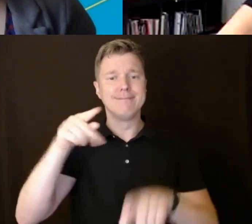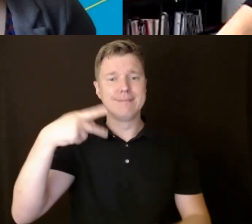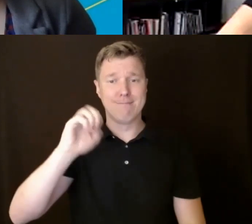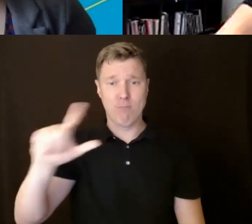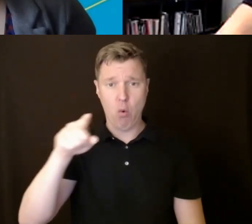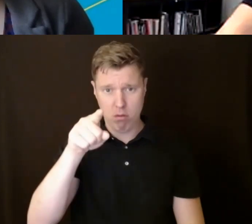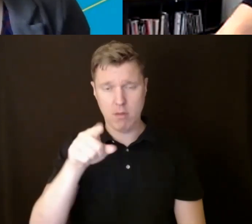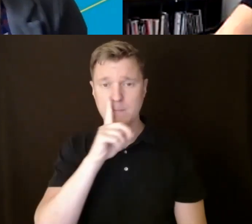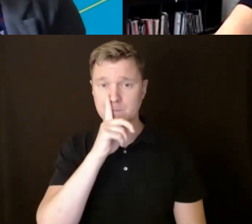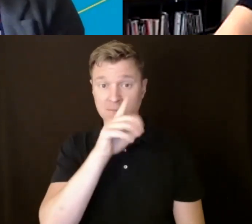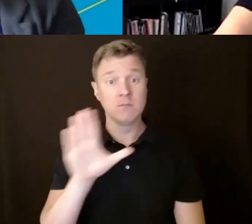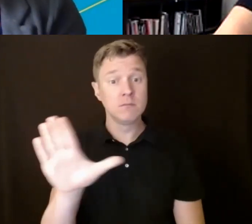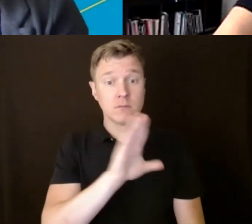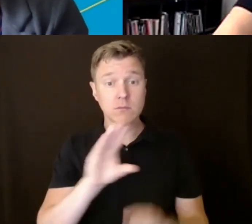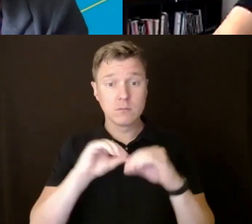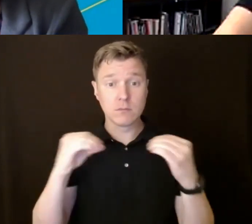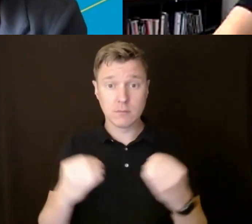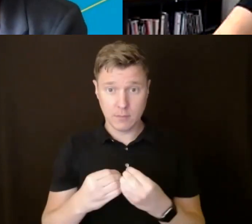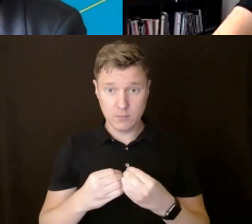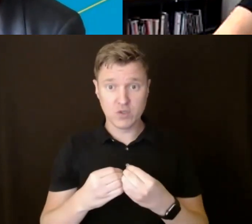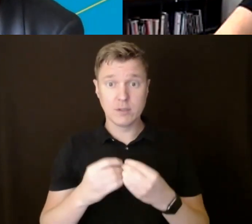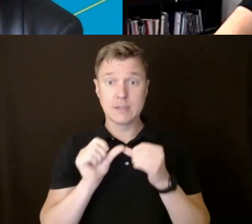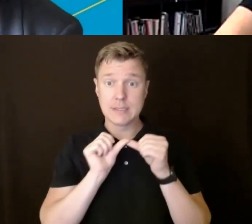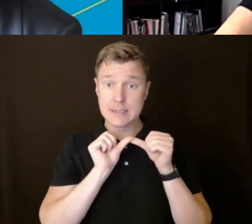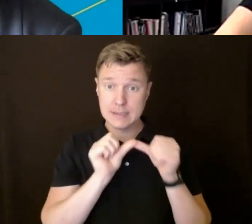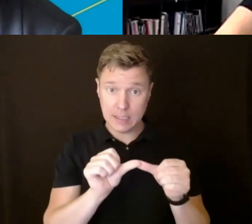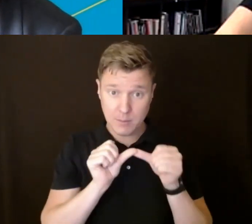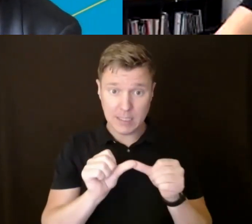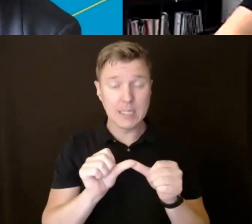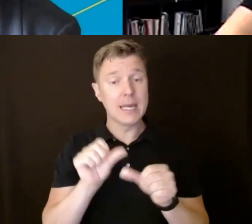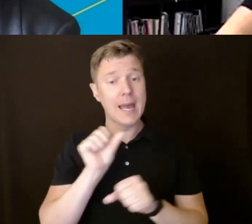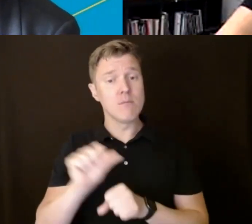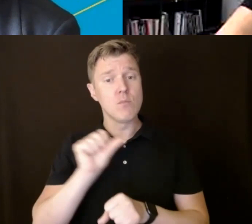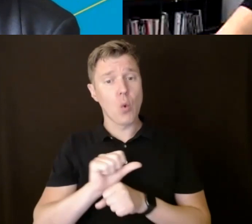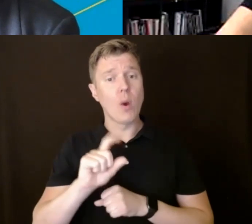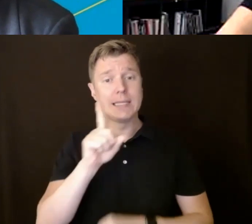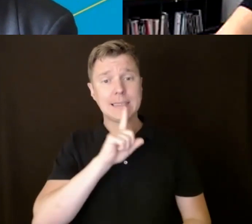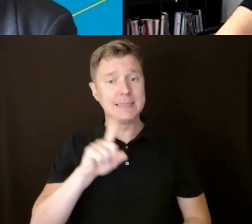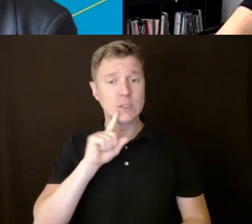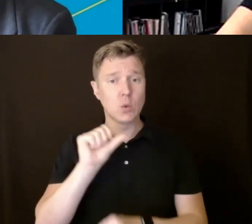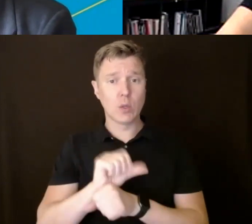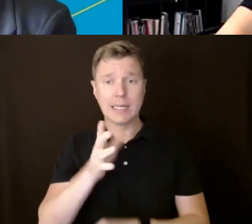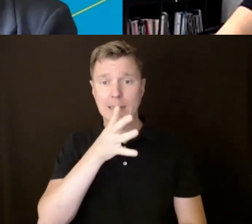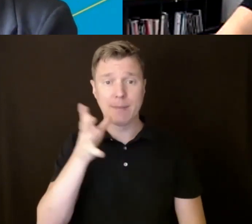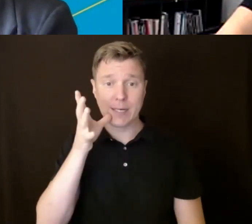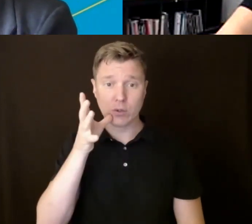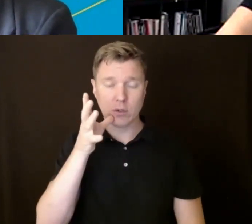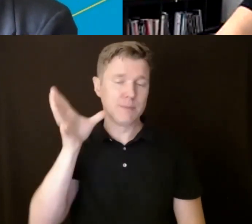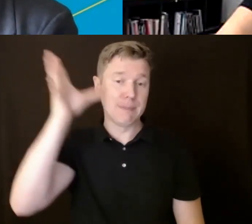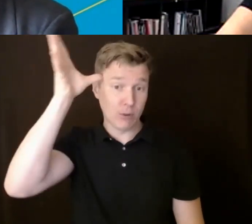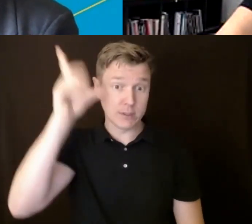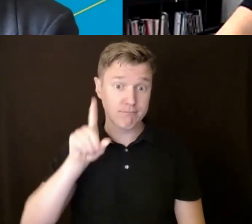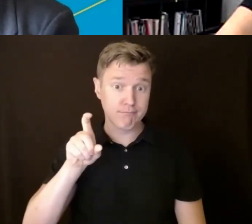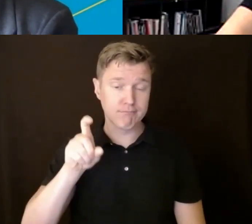So, does your organization sustainably employ single working parents?